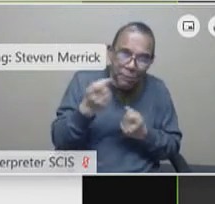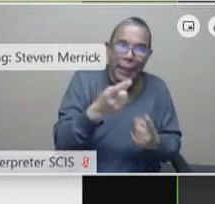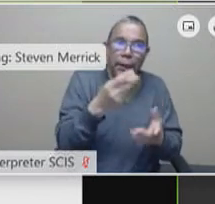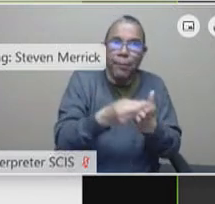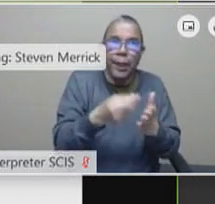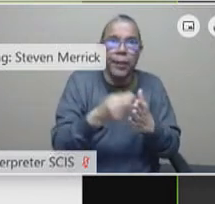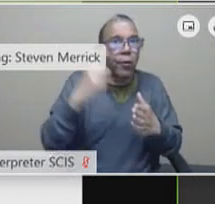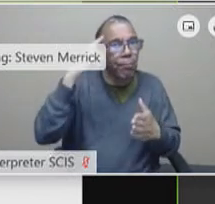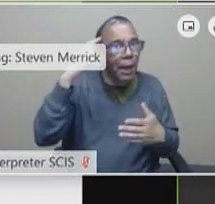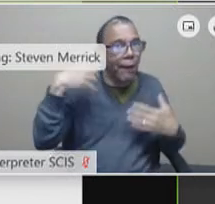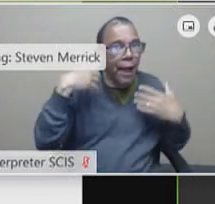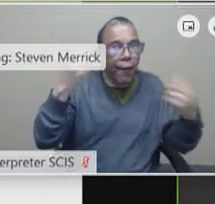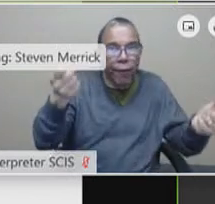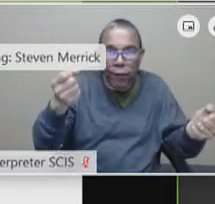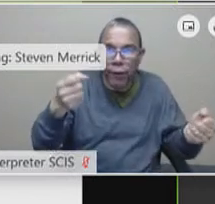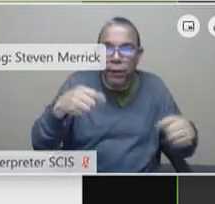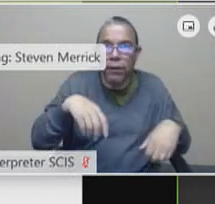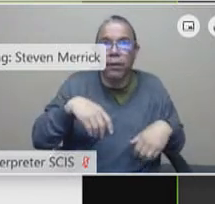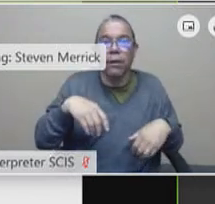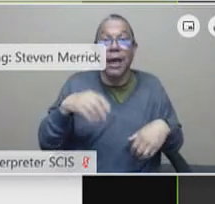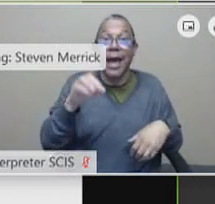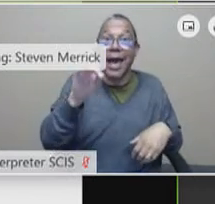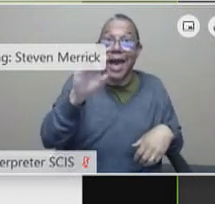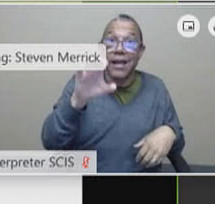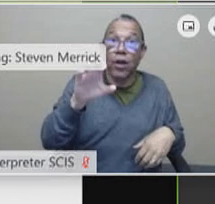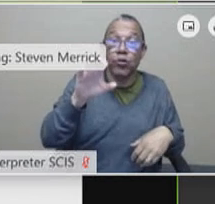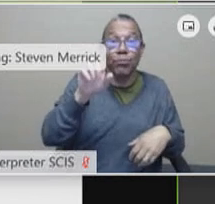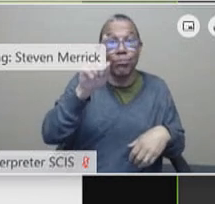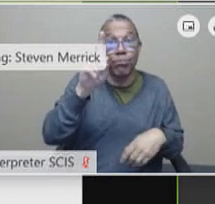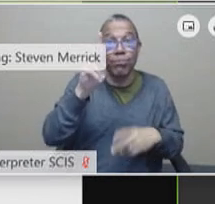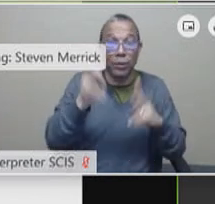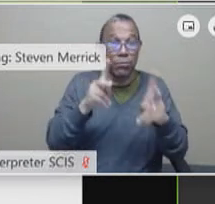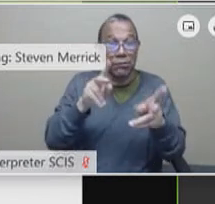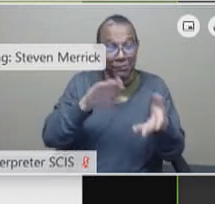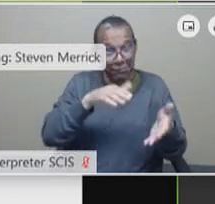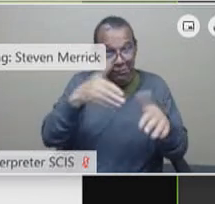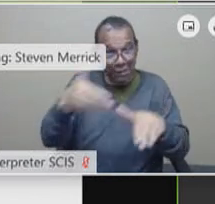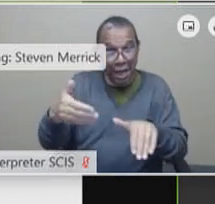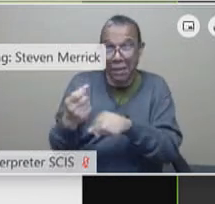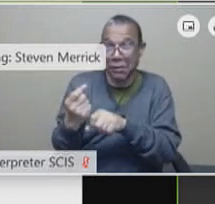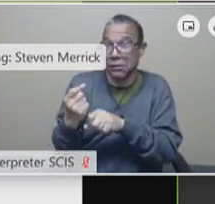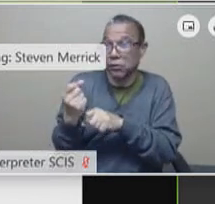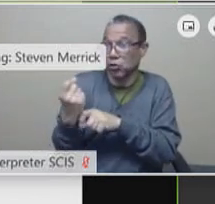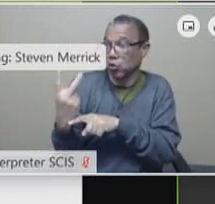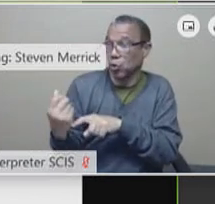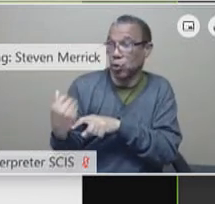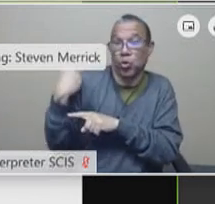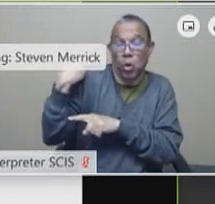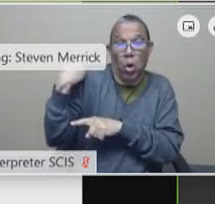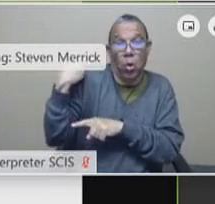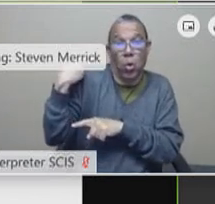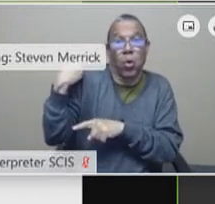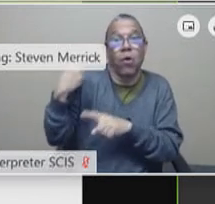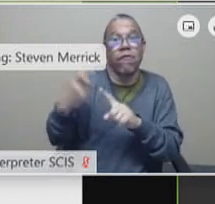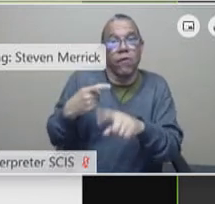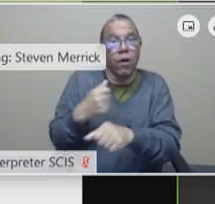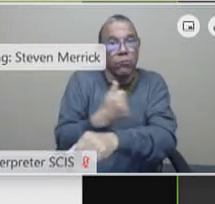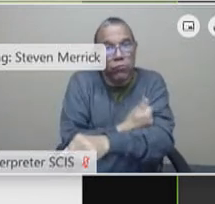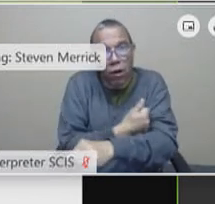888 people died from drug and alcohol related deaths in Baltimore in 2018, compared to 309